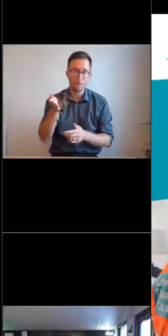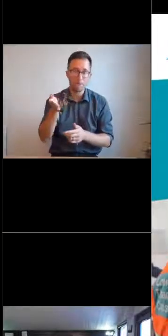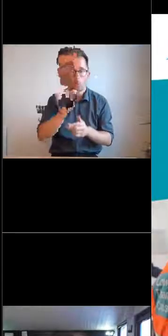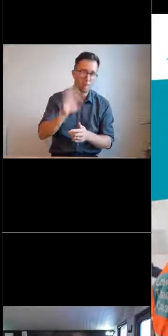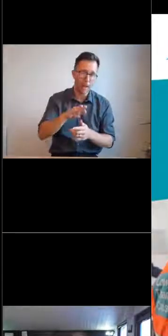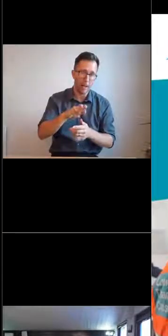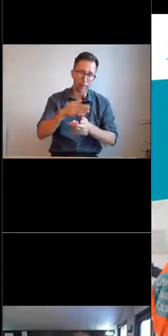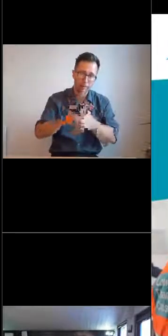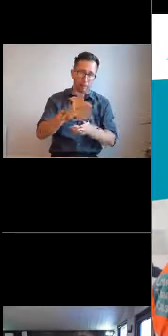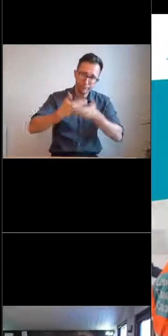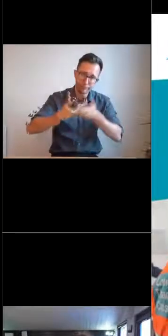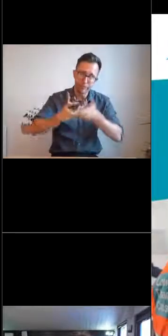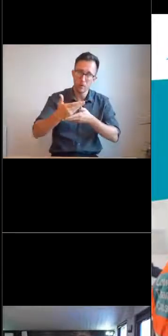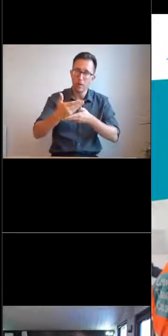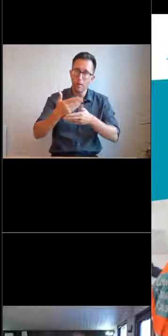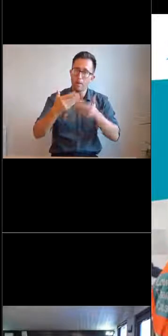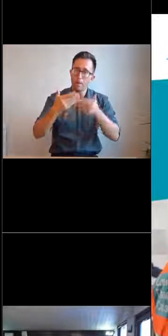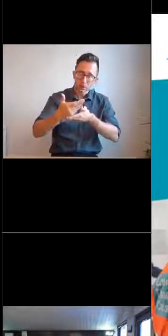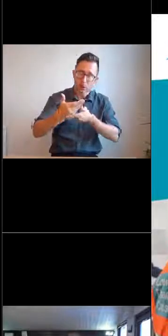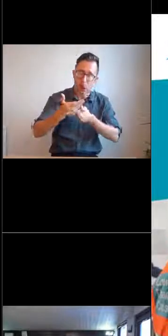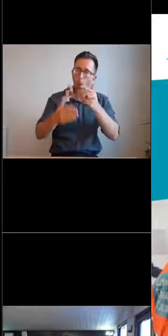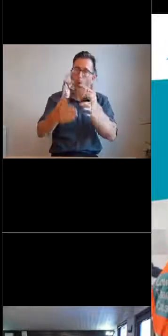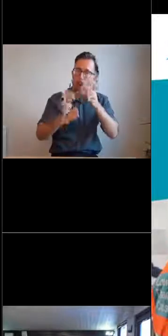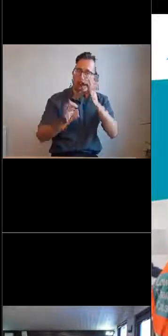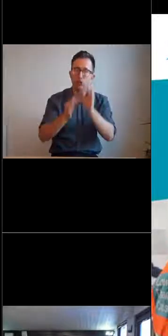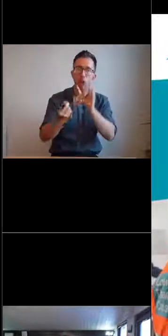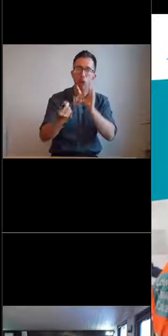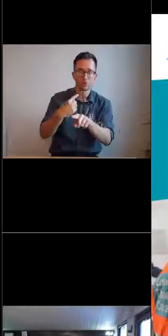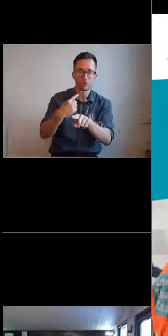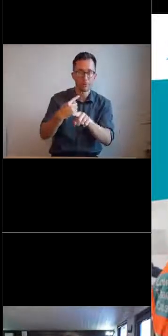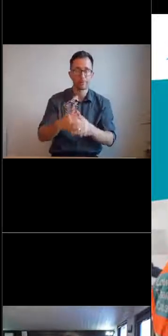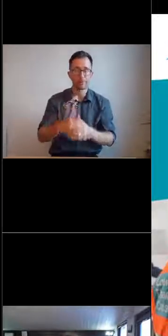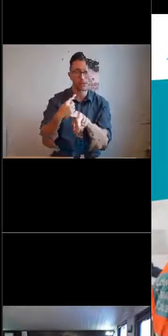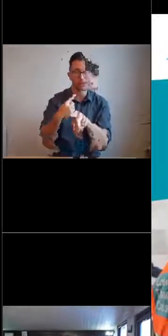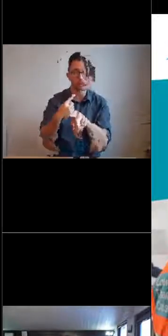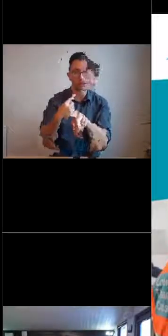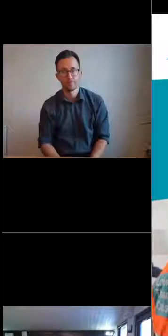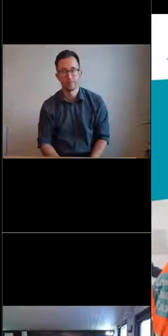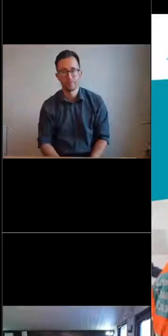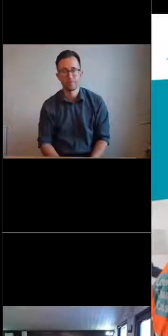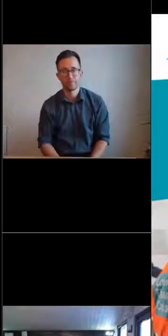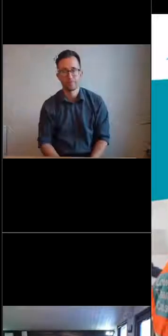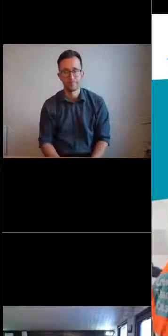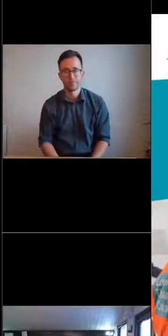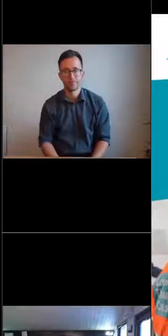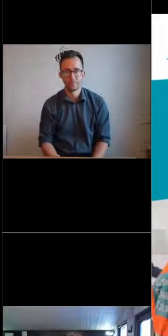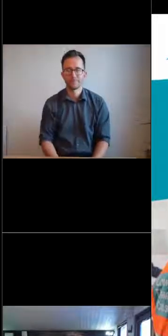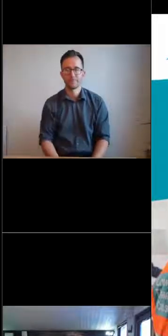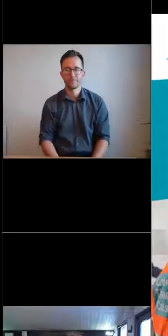the questions with you that you've submitted before and throughout this webinar event. See you soon.